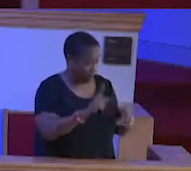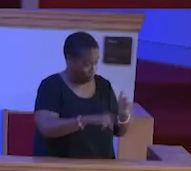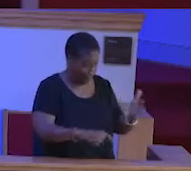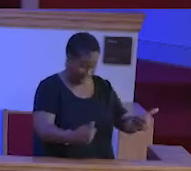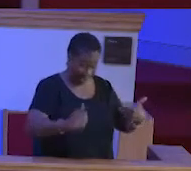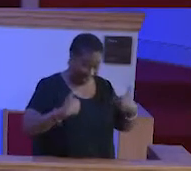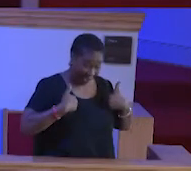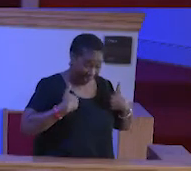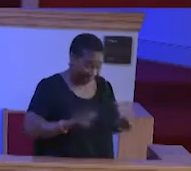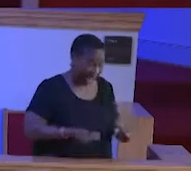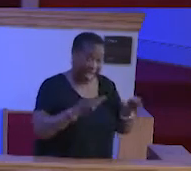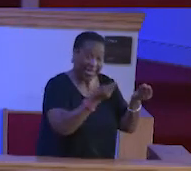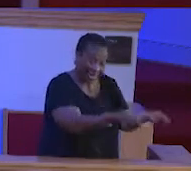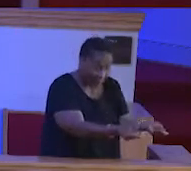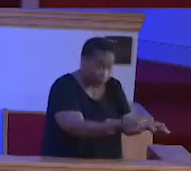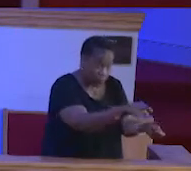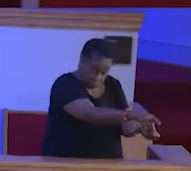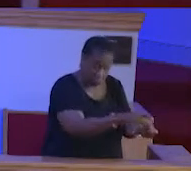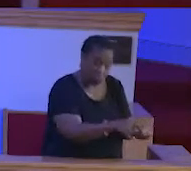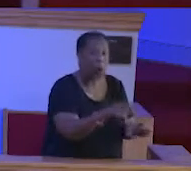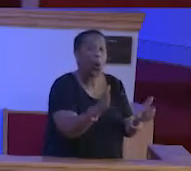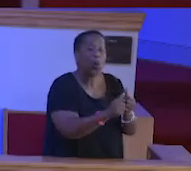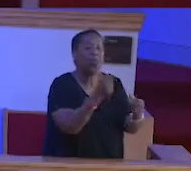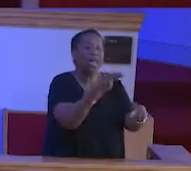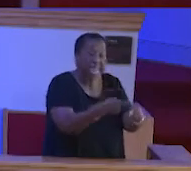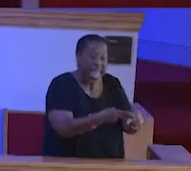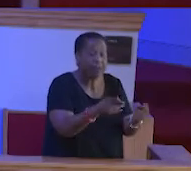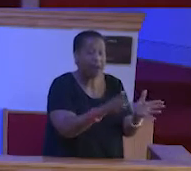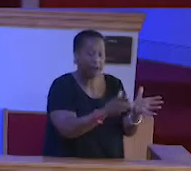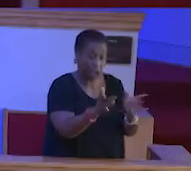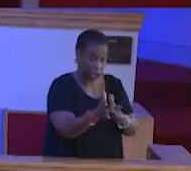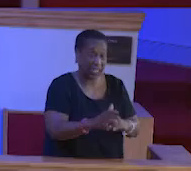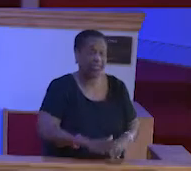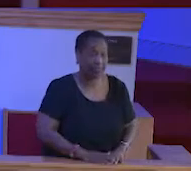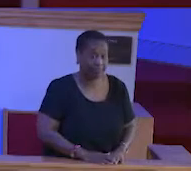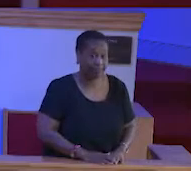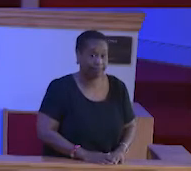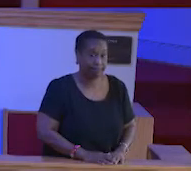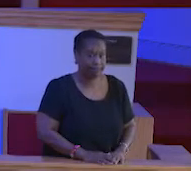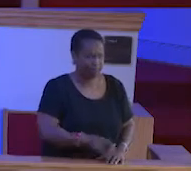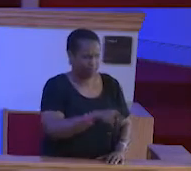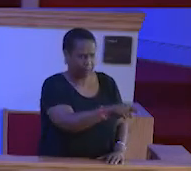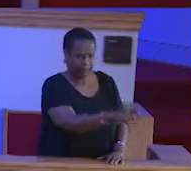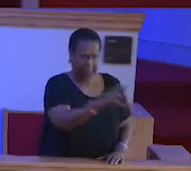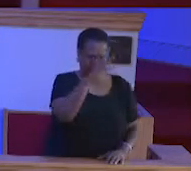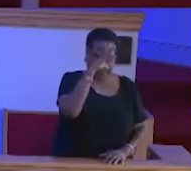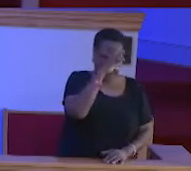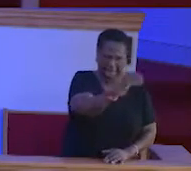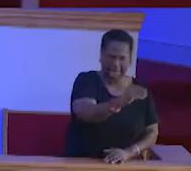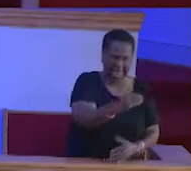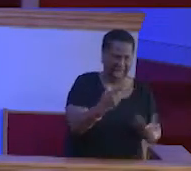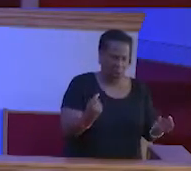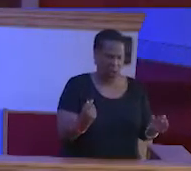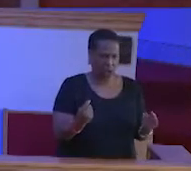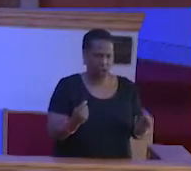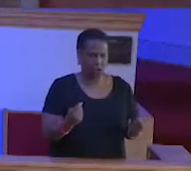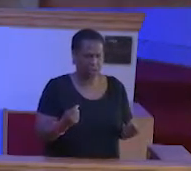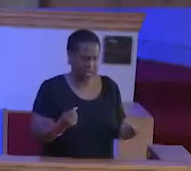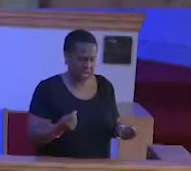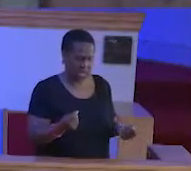have, I give unto you in the name of Jesus. And then he extends